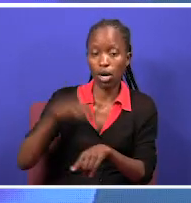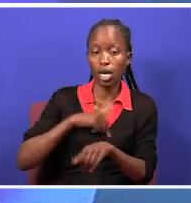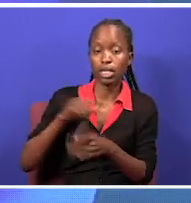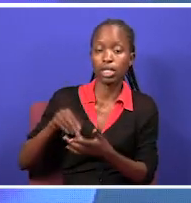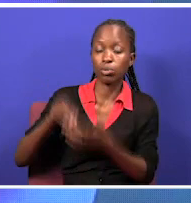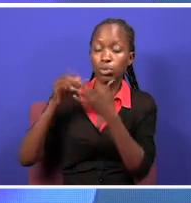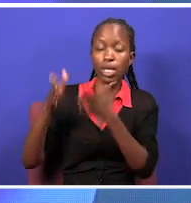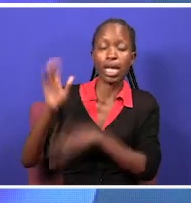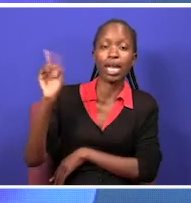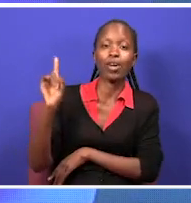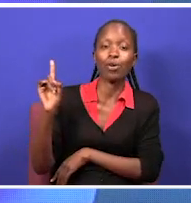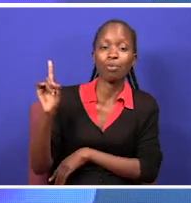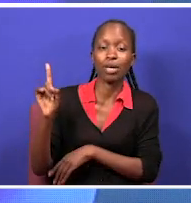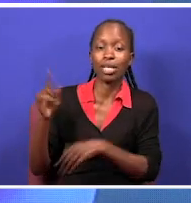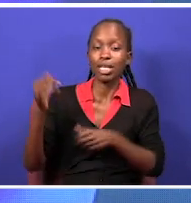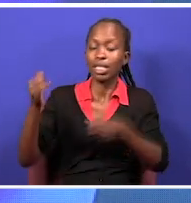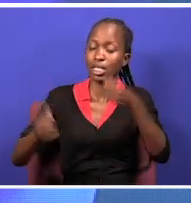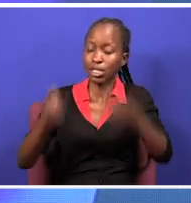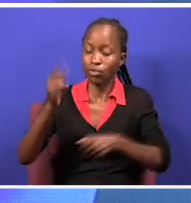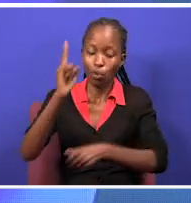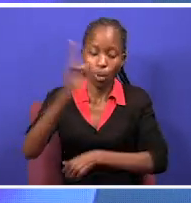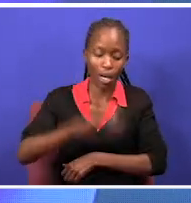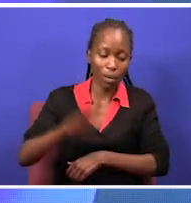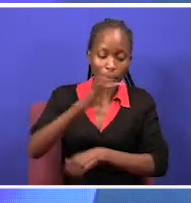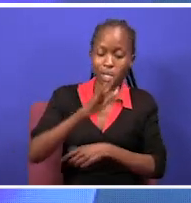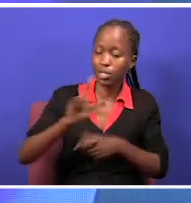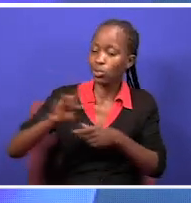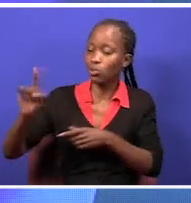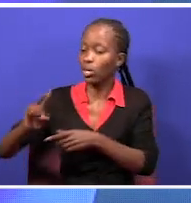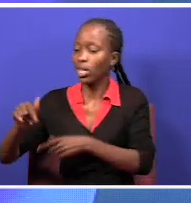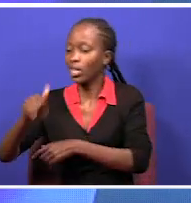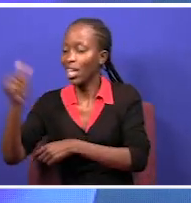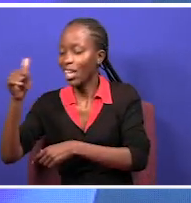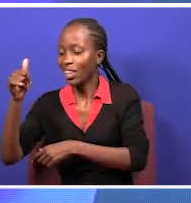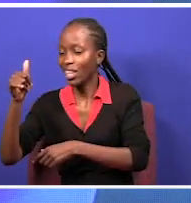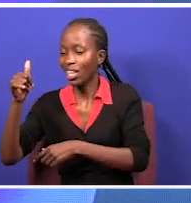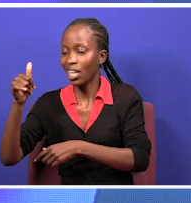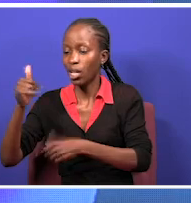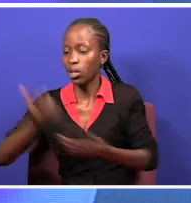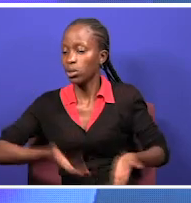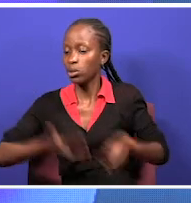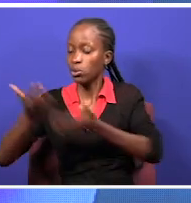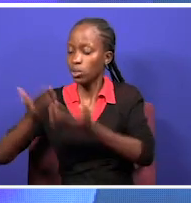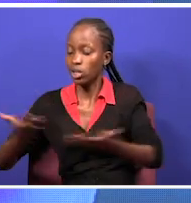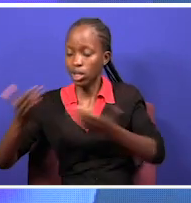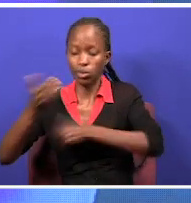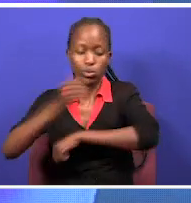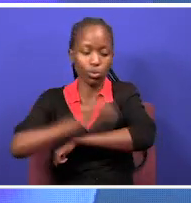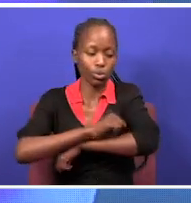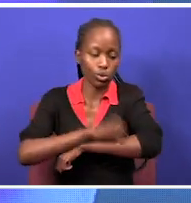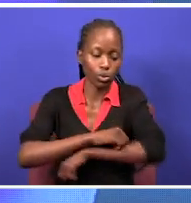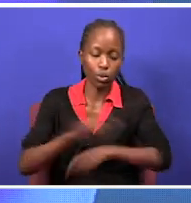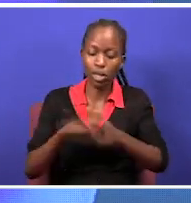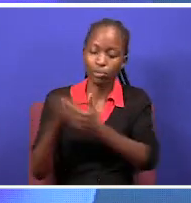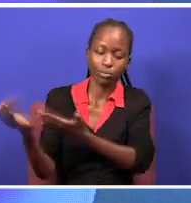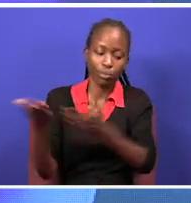Nairobi, driving from one end of the city to the other to take children to school and then picking them in the